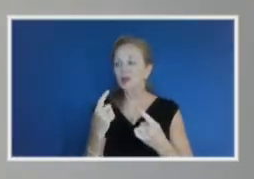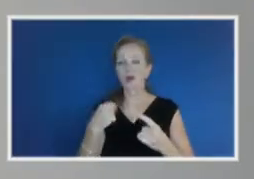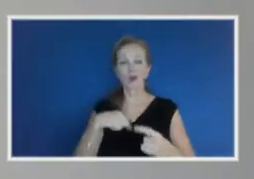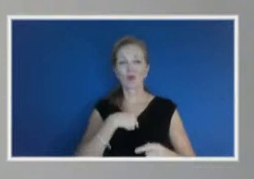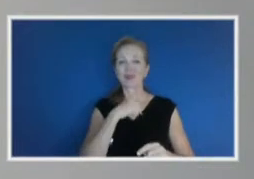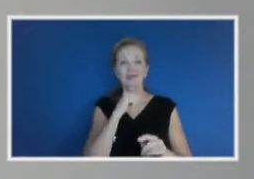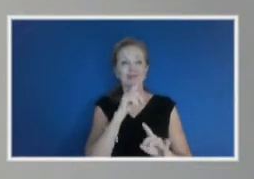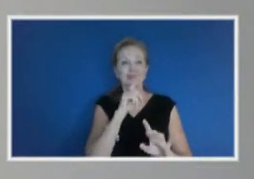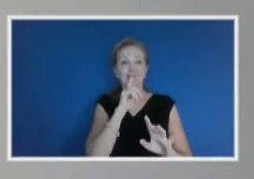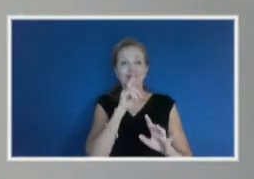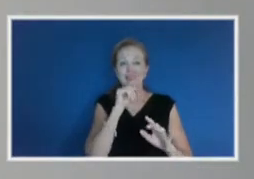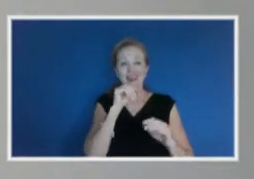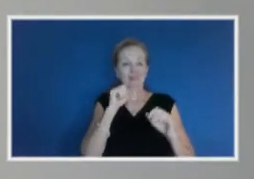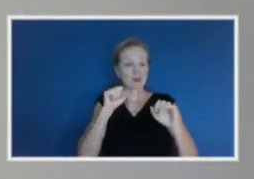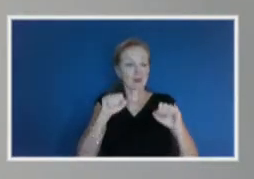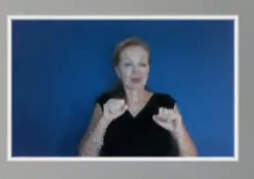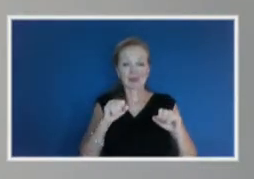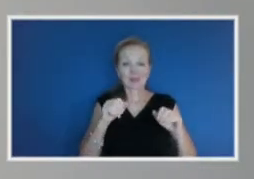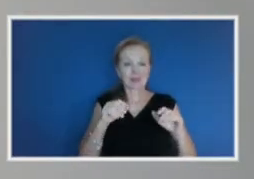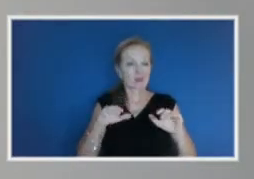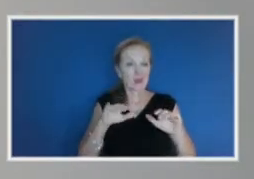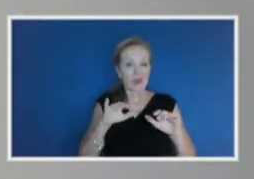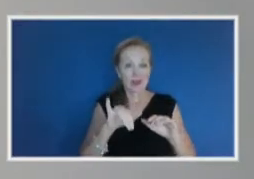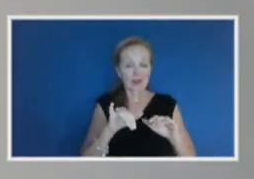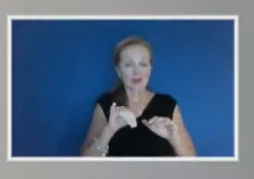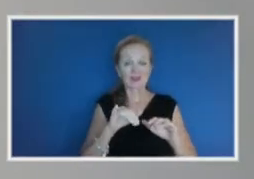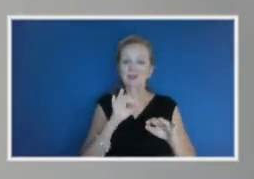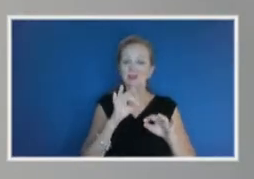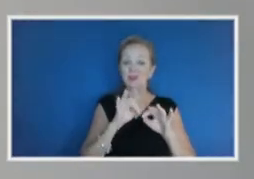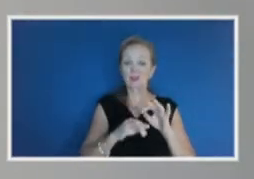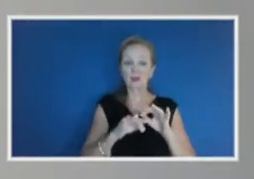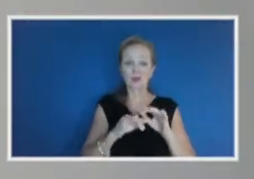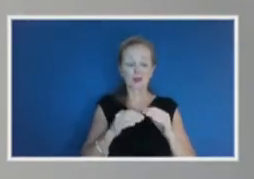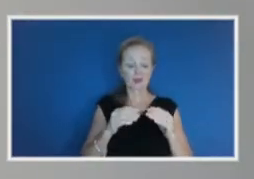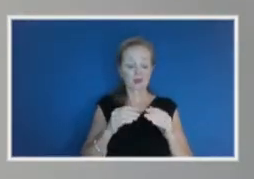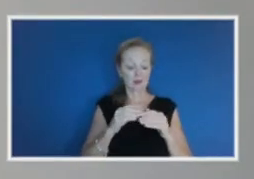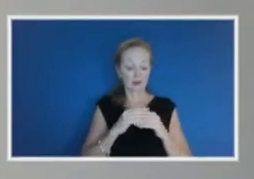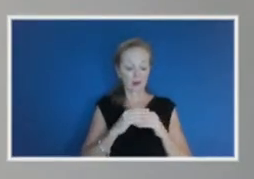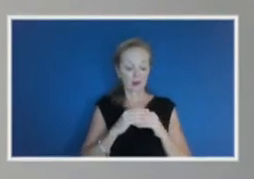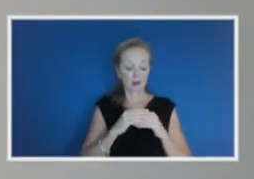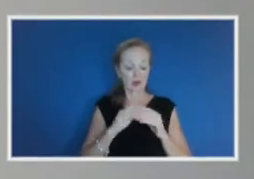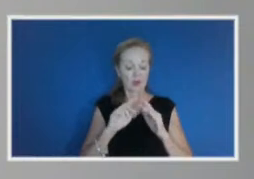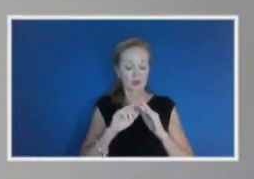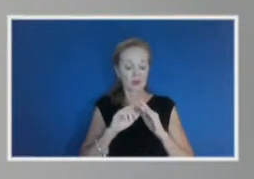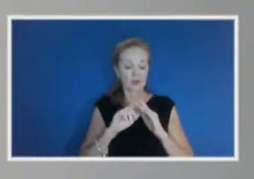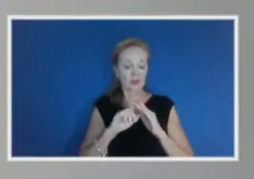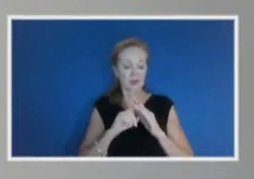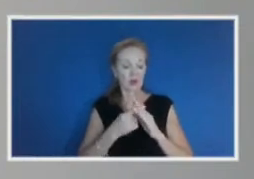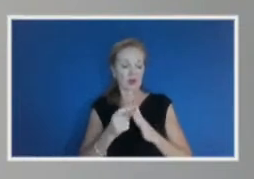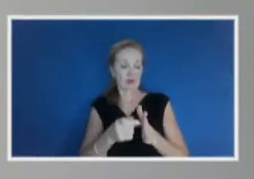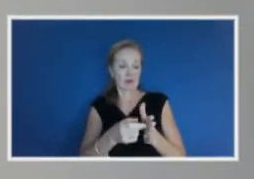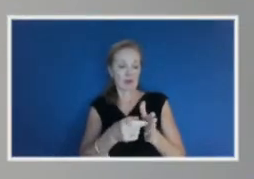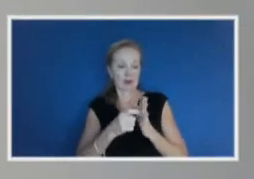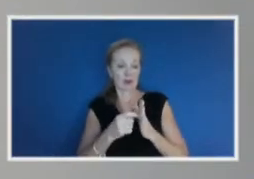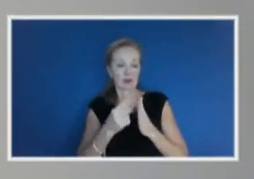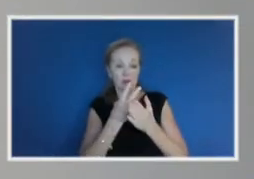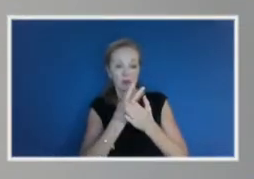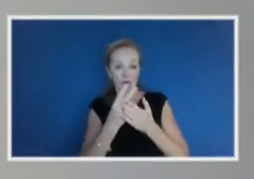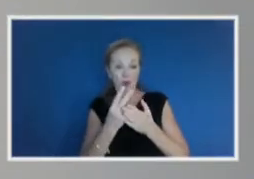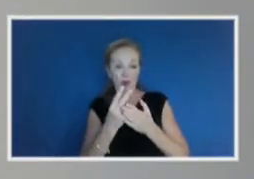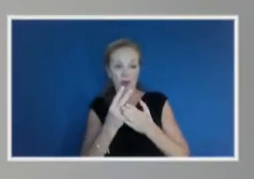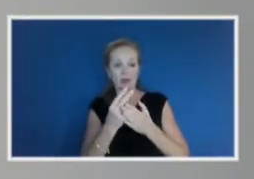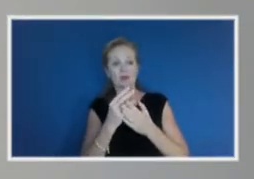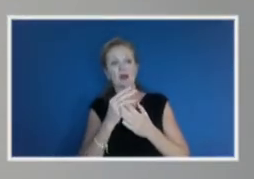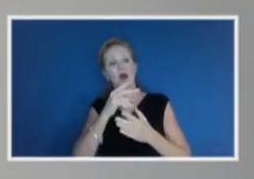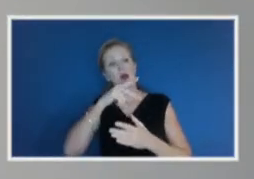the capacity to do. And it was also simply going from the mandatory 2-week press conferences to just